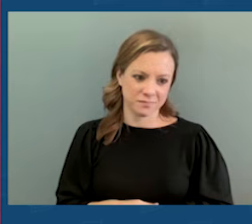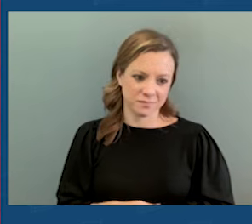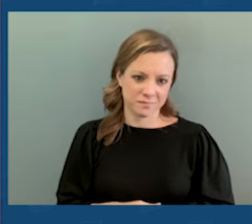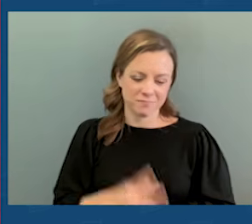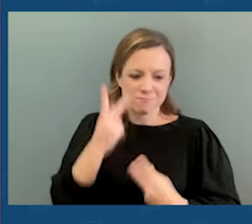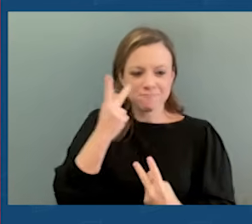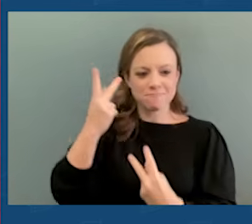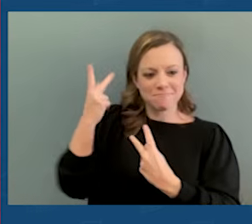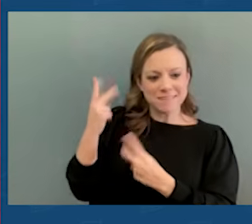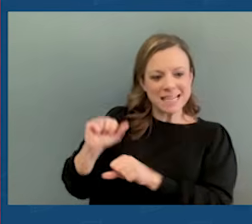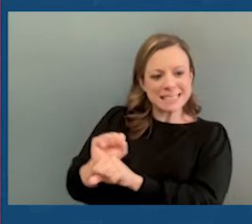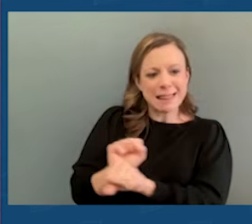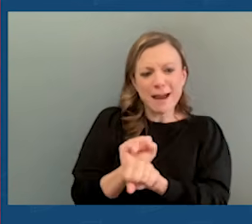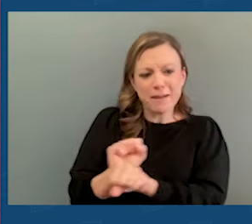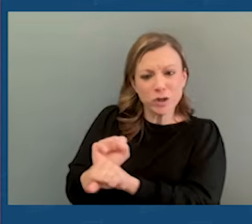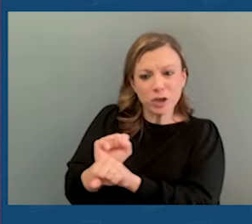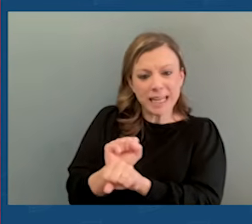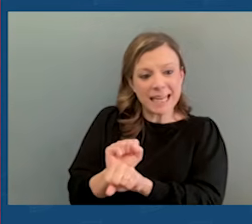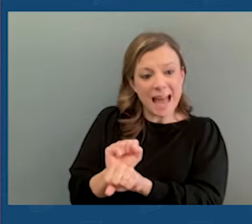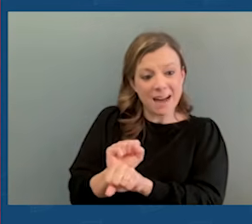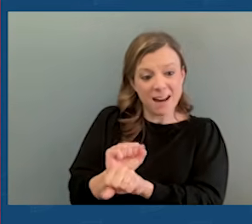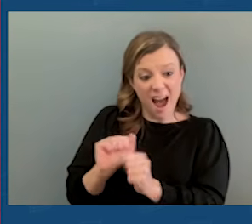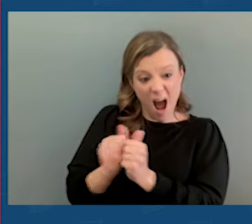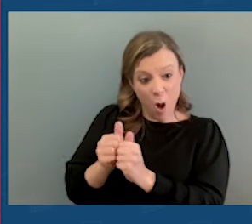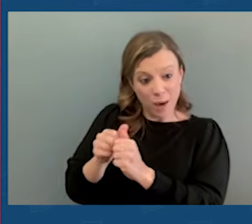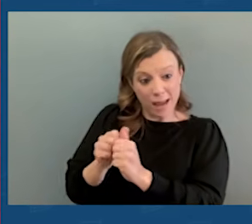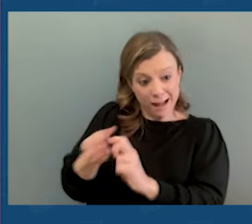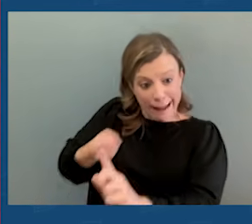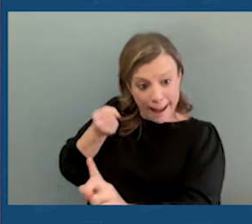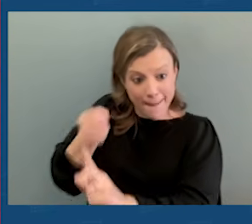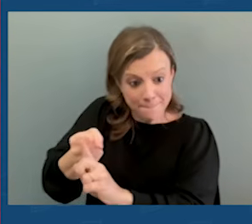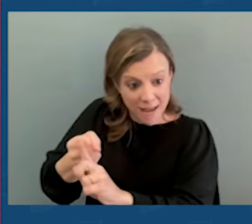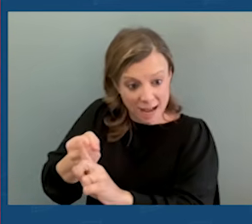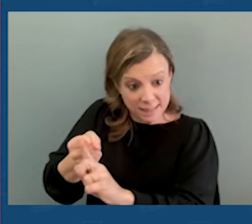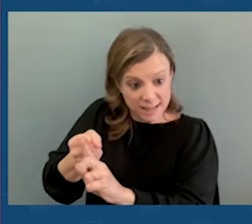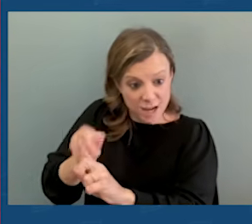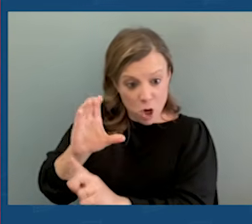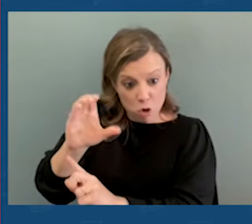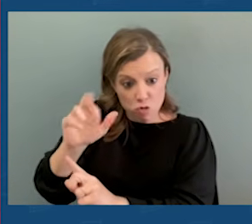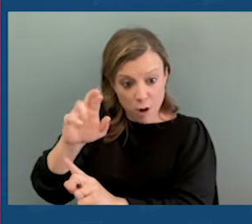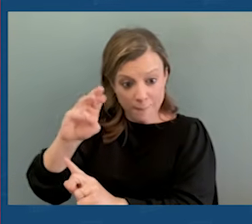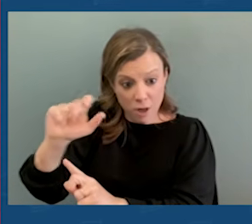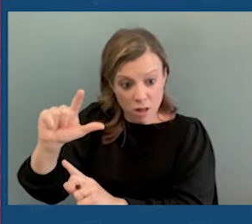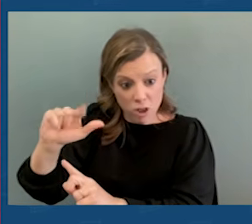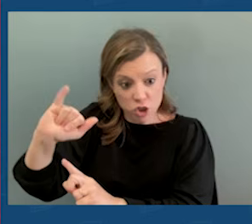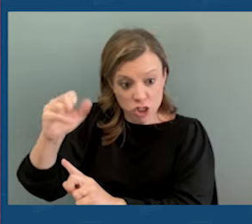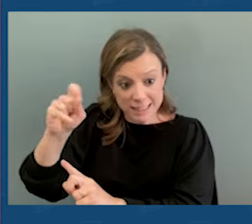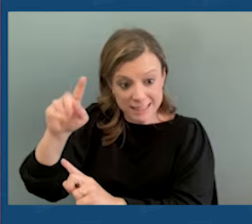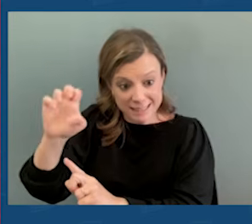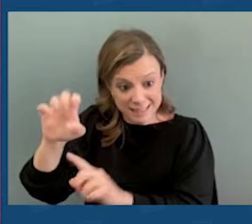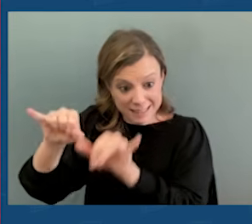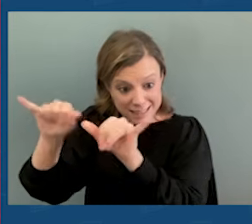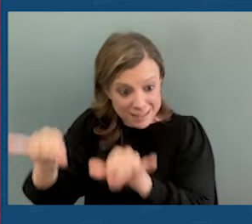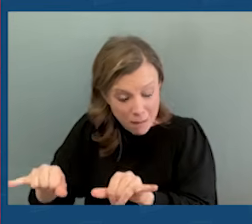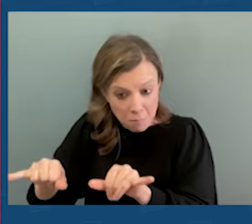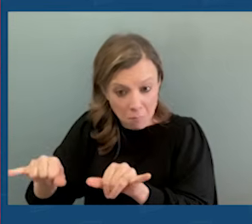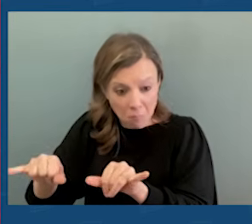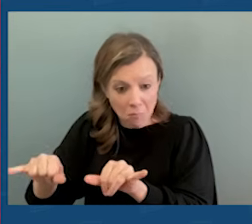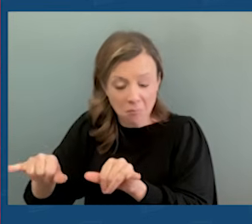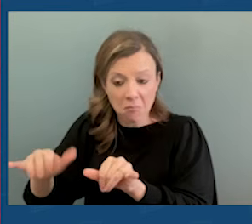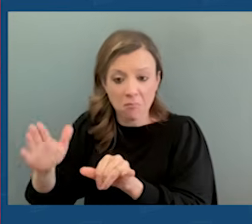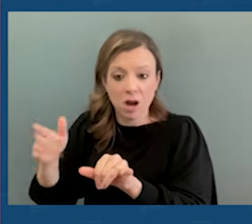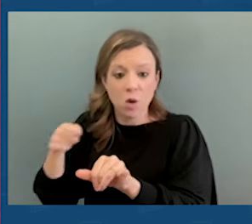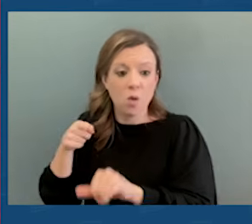its contributions to today's criminal justice system, to all of the inequities that we heard the governor and the